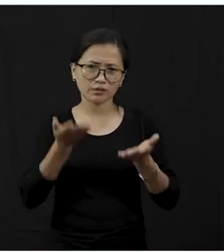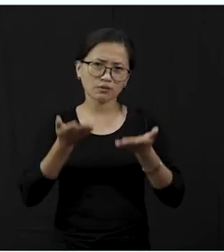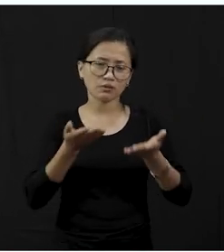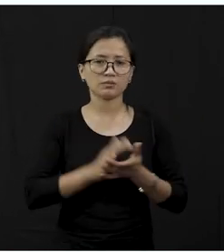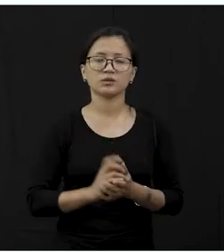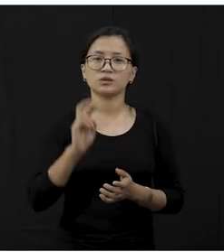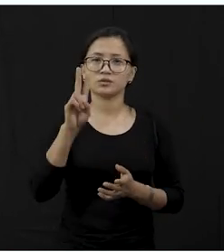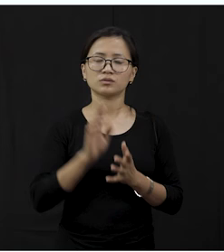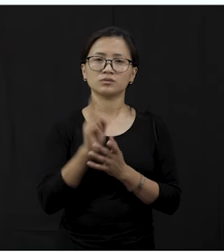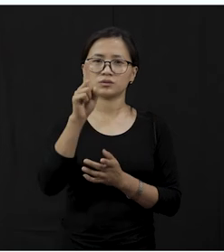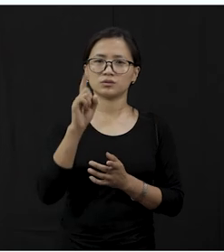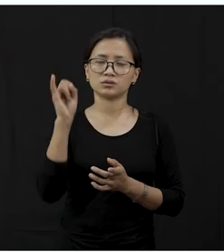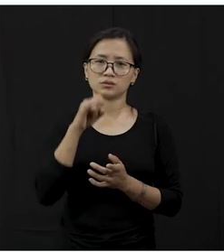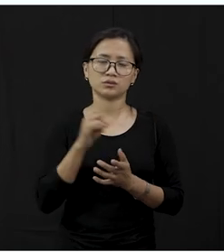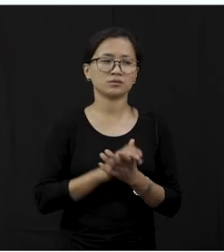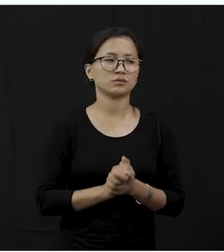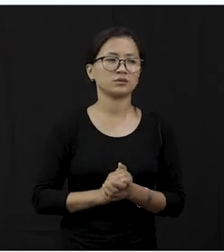compare 216,